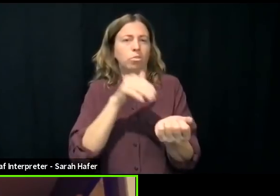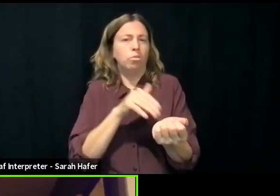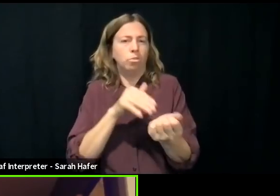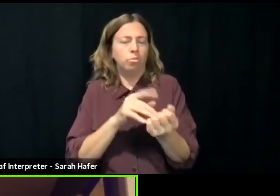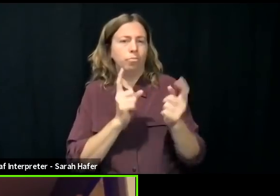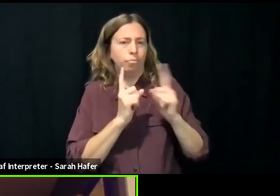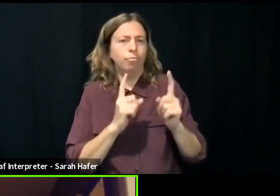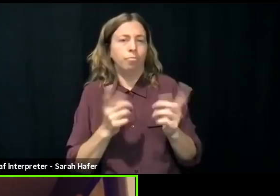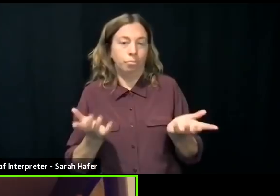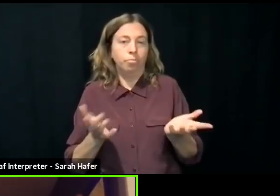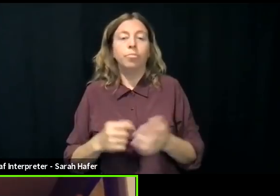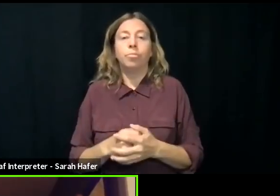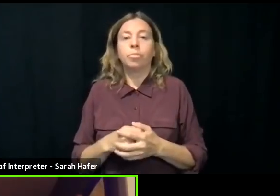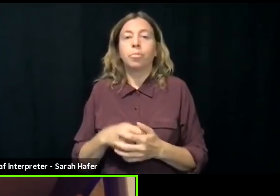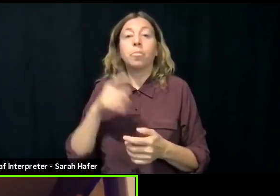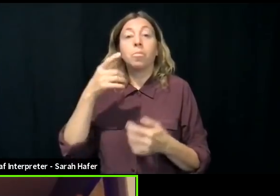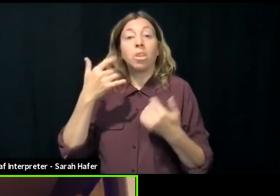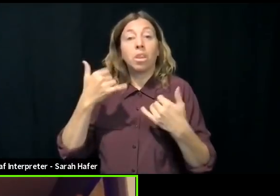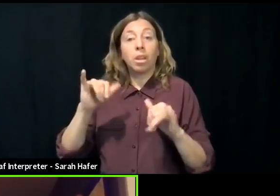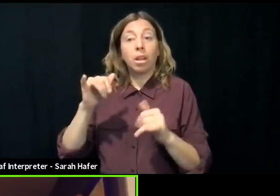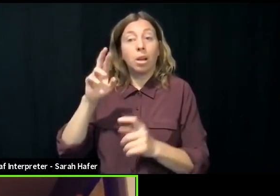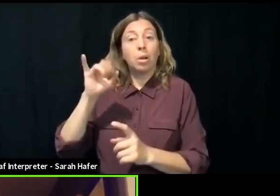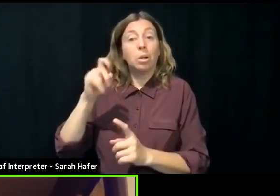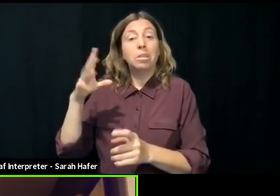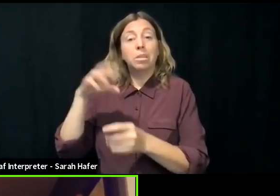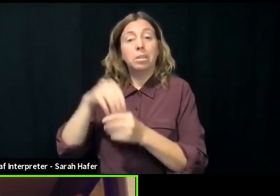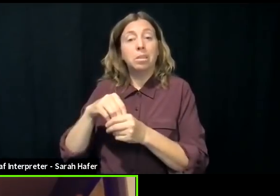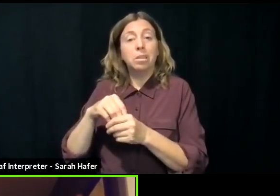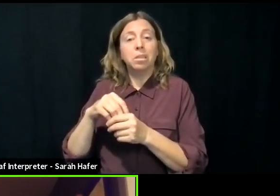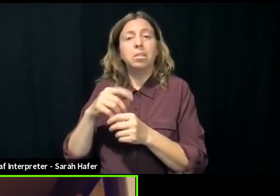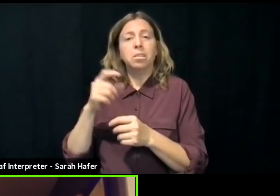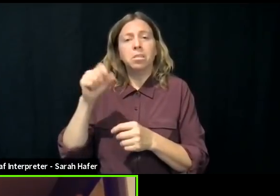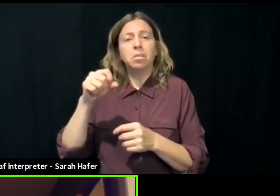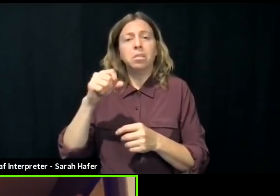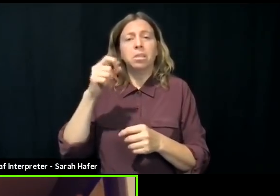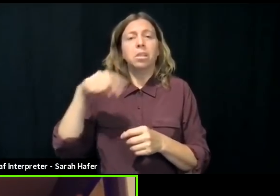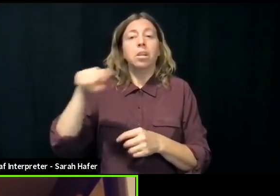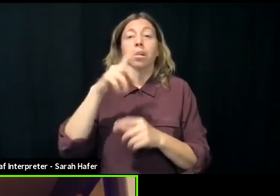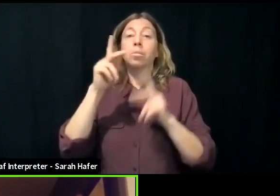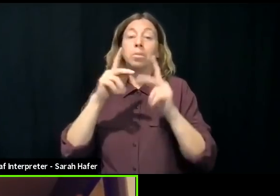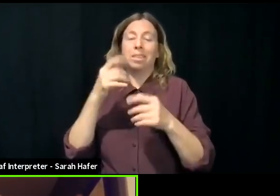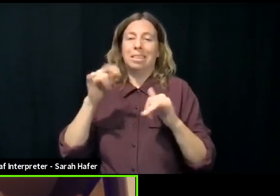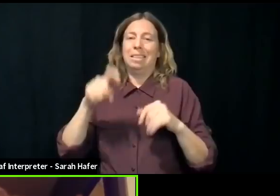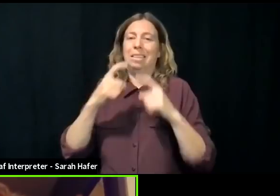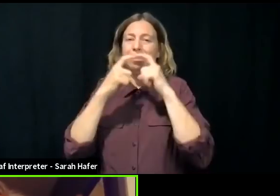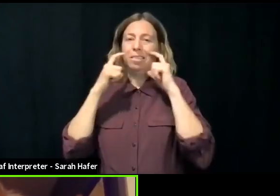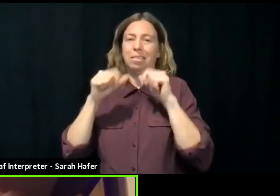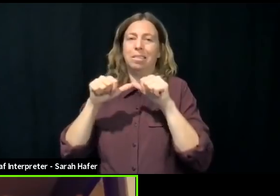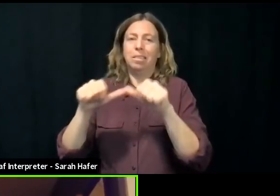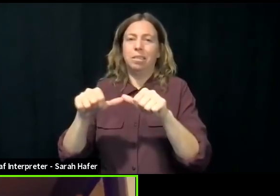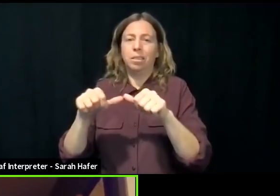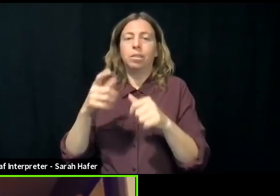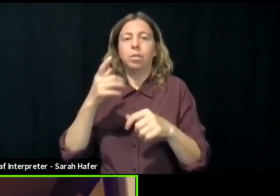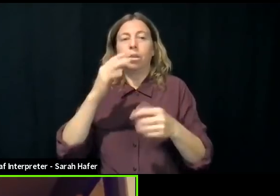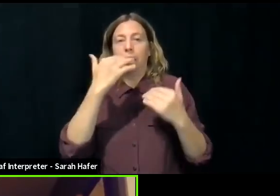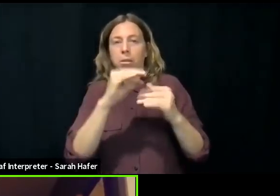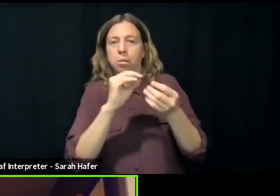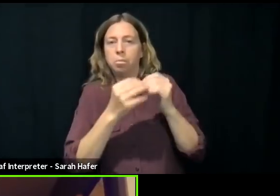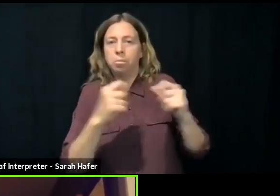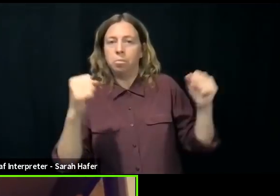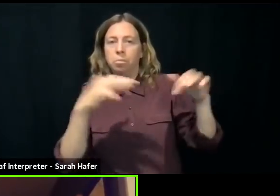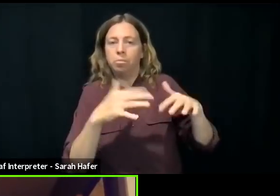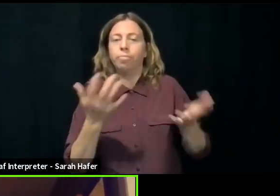additional precautions, like continuing to wear their mask and limiting their gatherings in large crowds where they don't know the vaccination status of